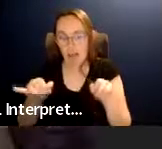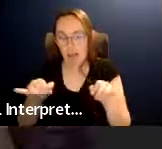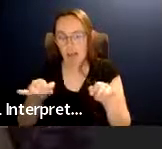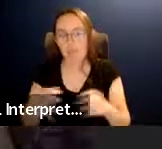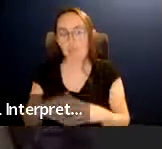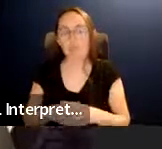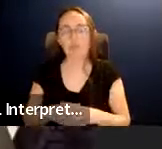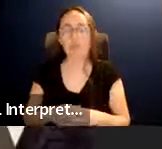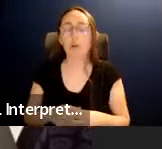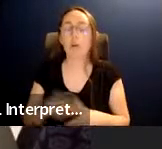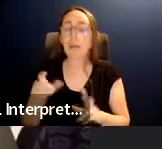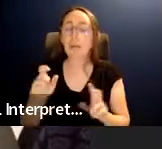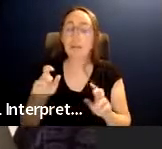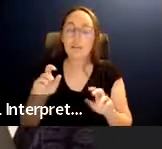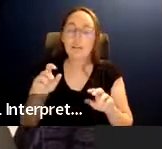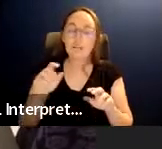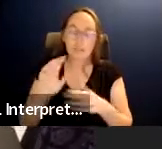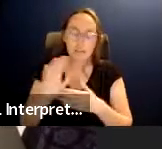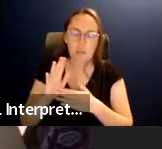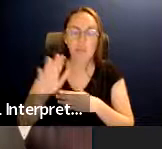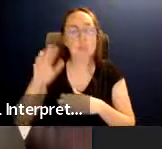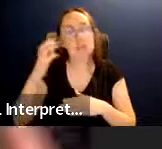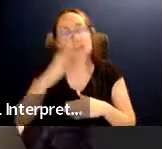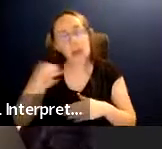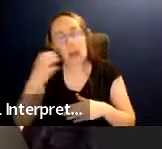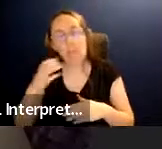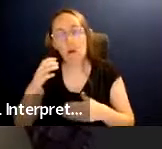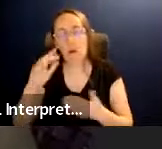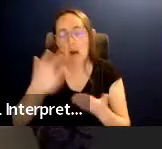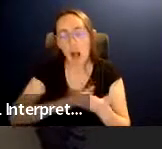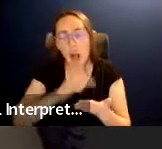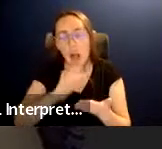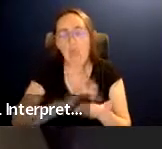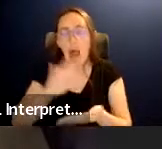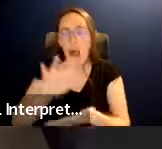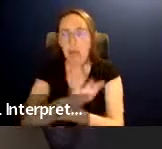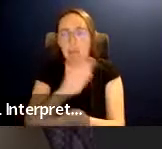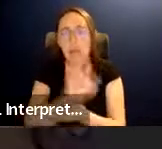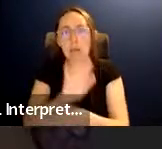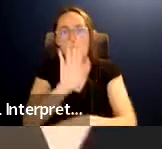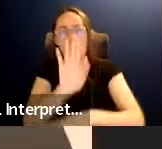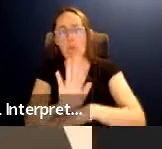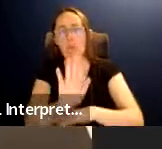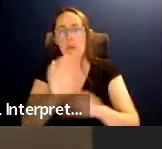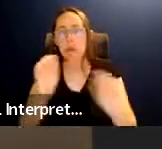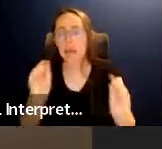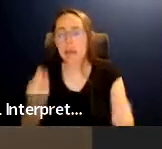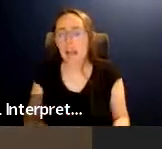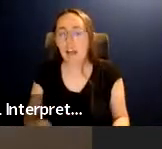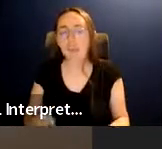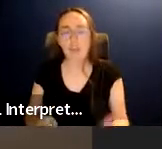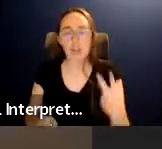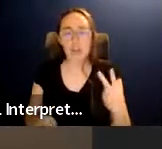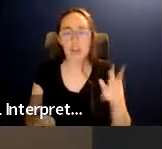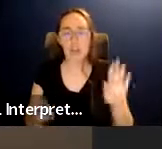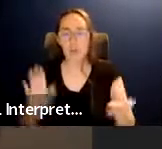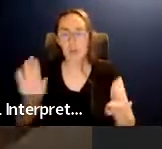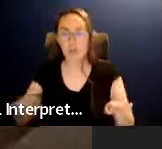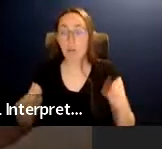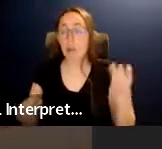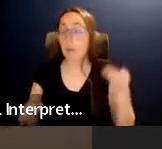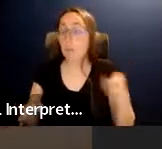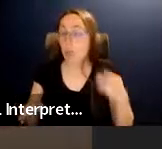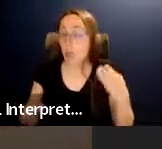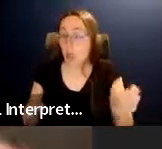you can also put an iPad in there. It can be turned into a document holder. And so you have two boards. This blue one is our